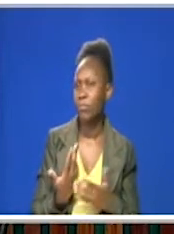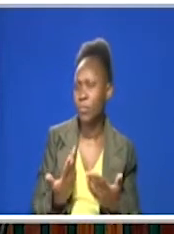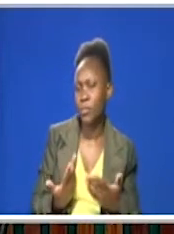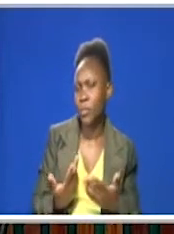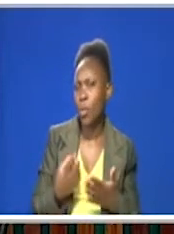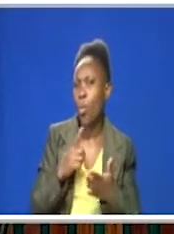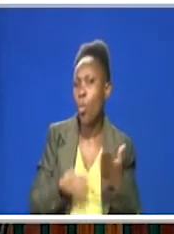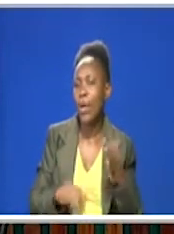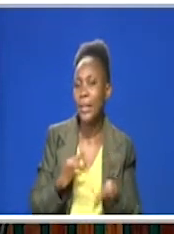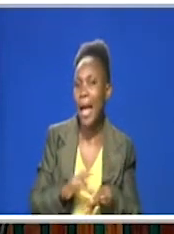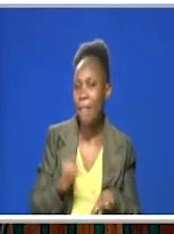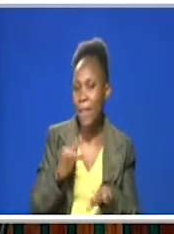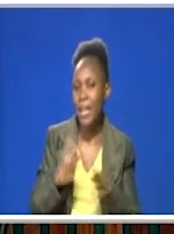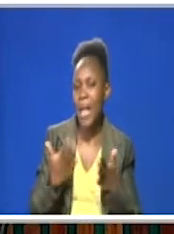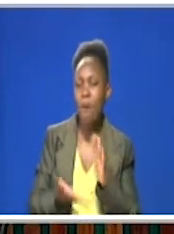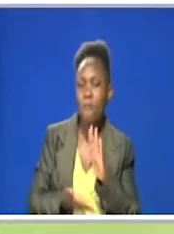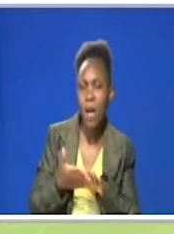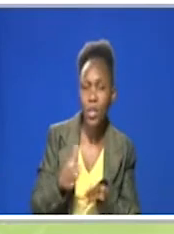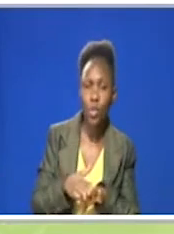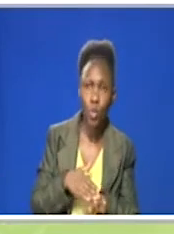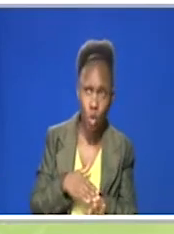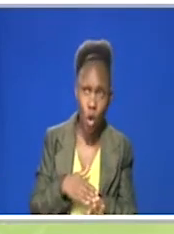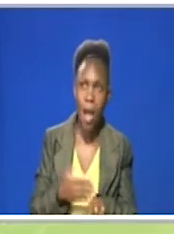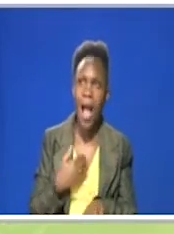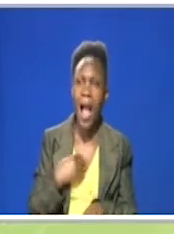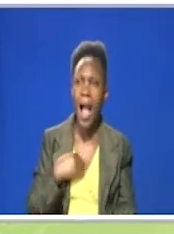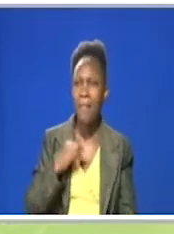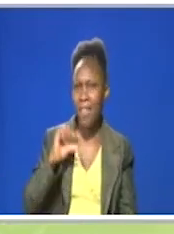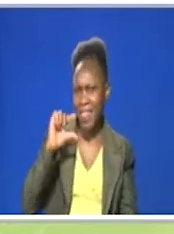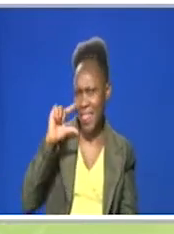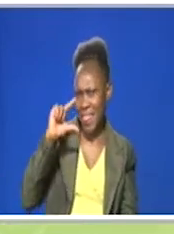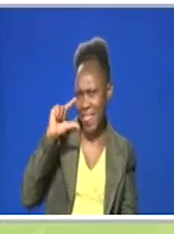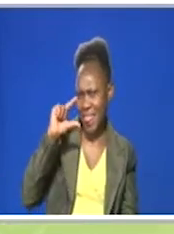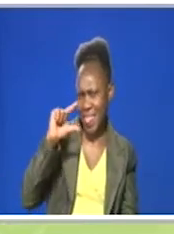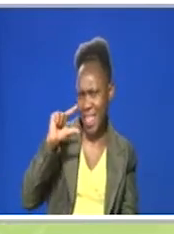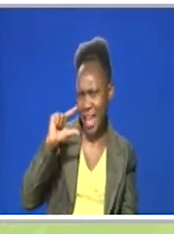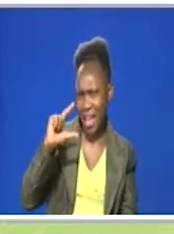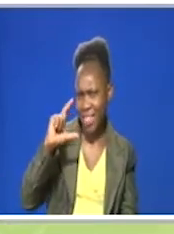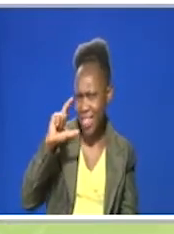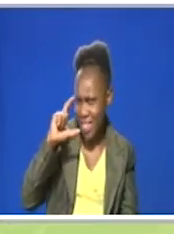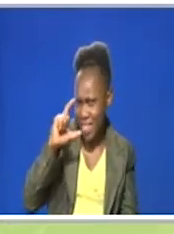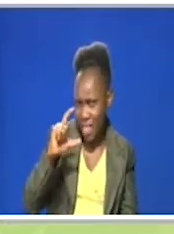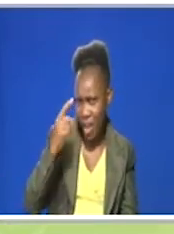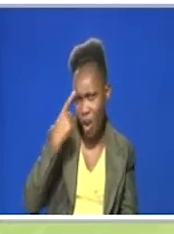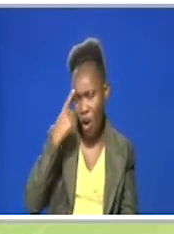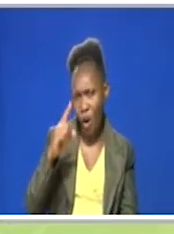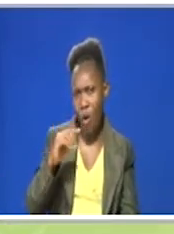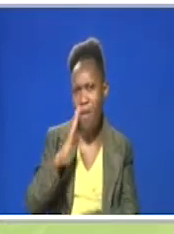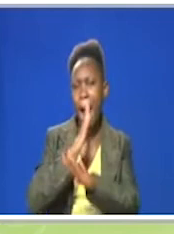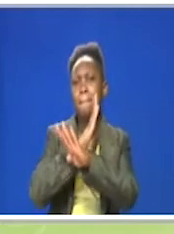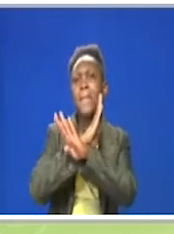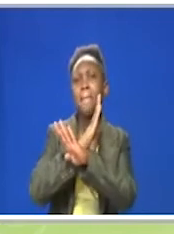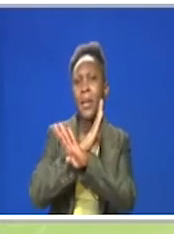of division. We have the thickness of the membrane. So we said